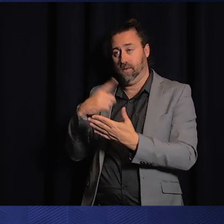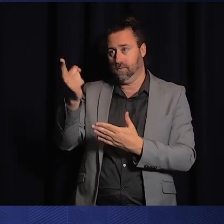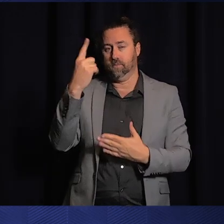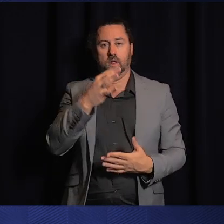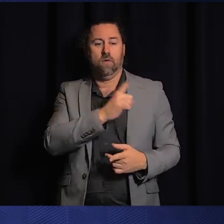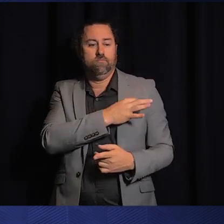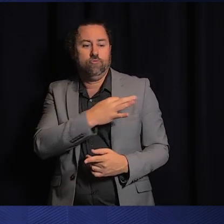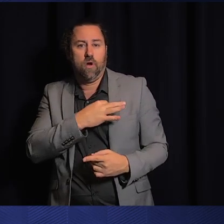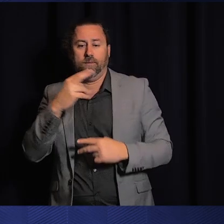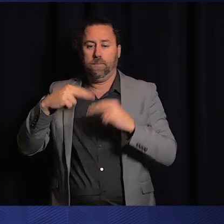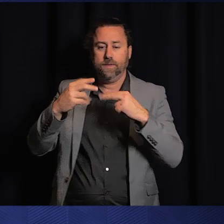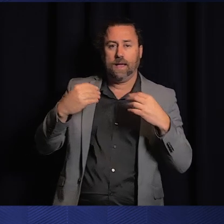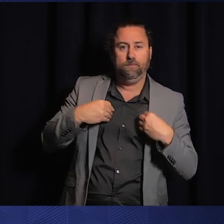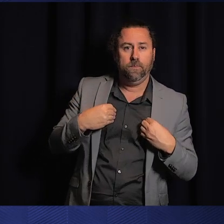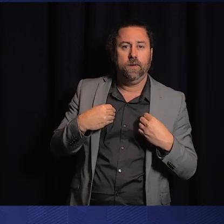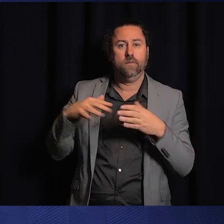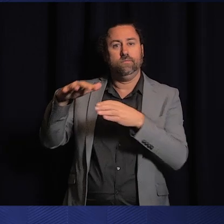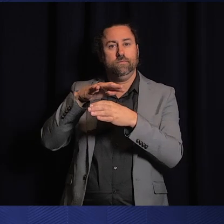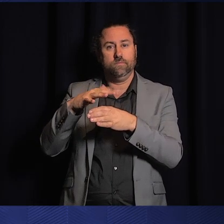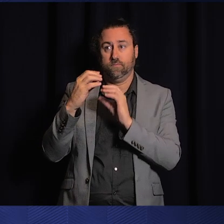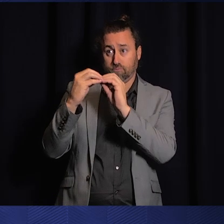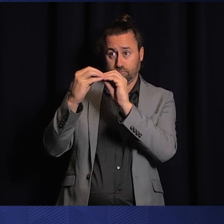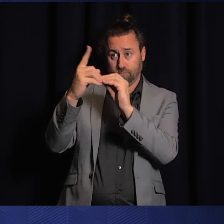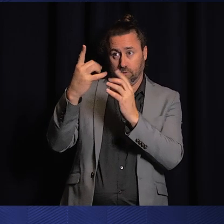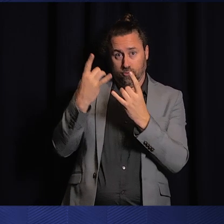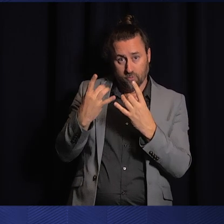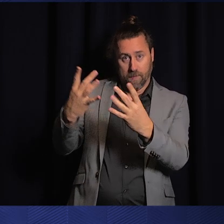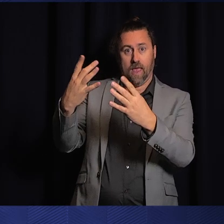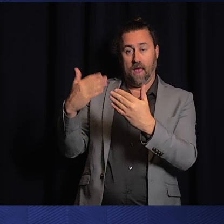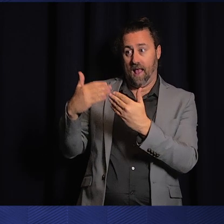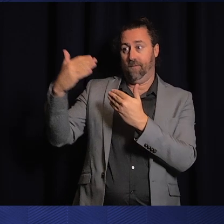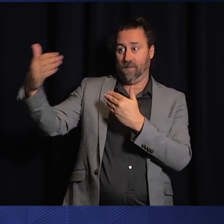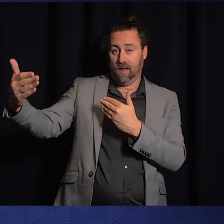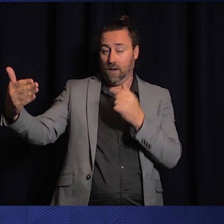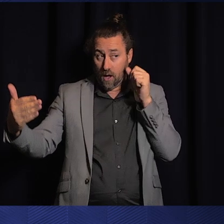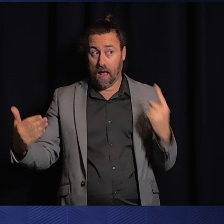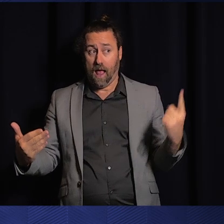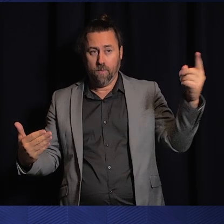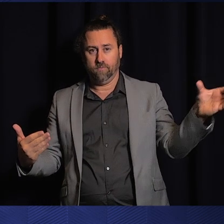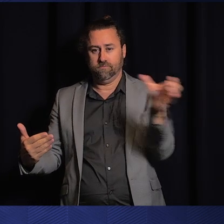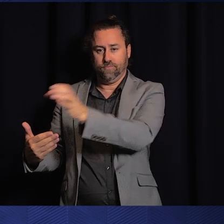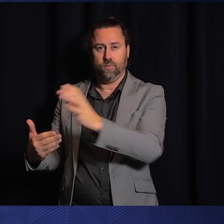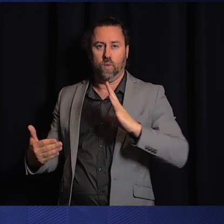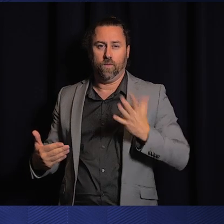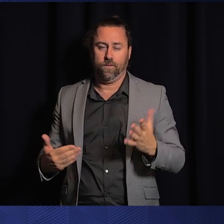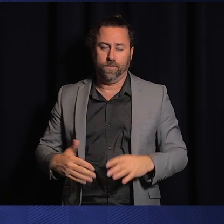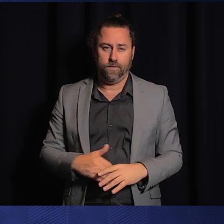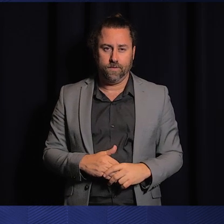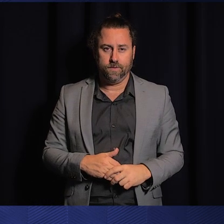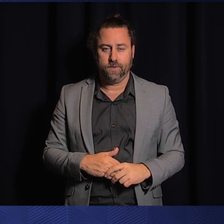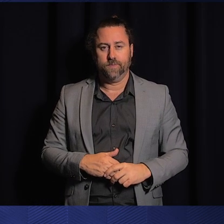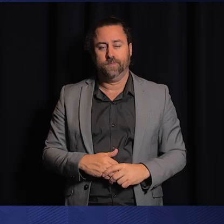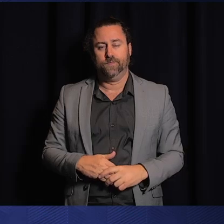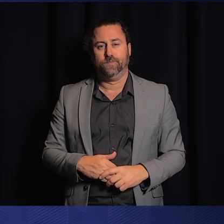Now, we have seen that plans are made, national strategies are made, but they are hardly implemented. So once